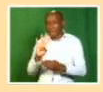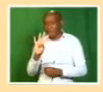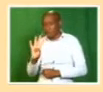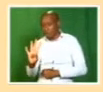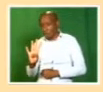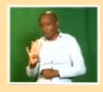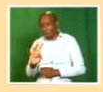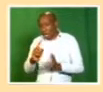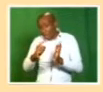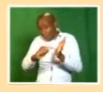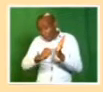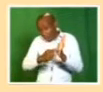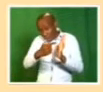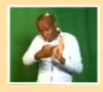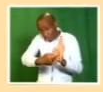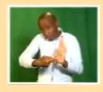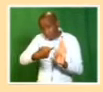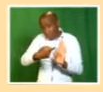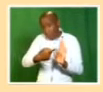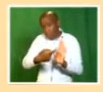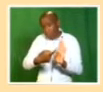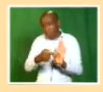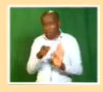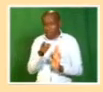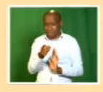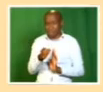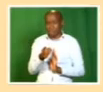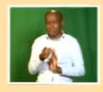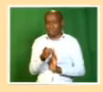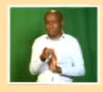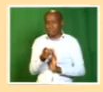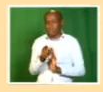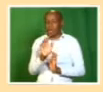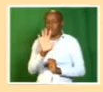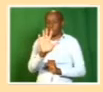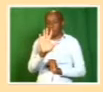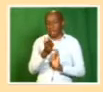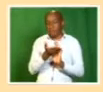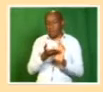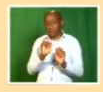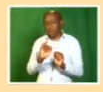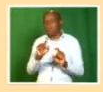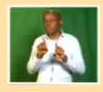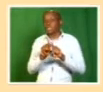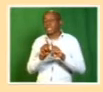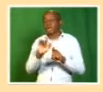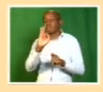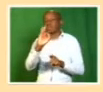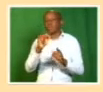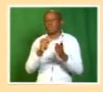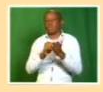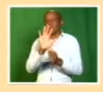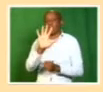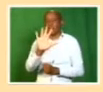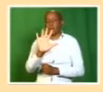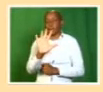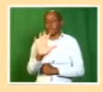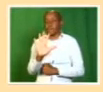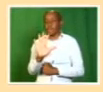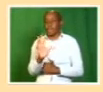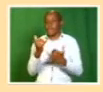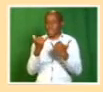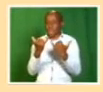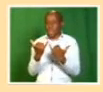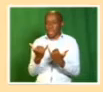then our turning point is this point. 5 over 2 is the same as 2.5. Okay.